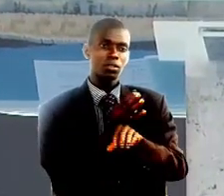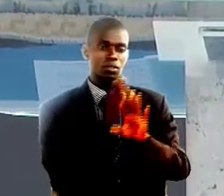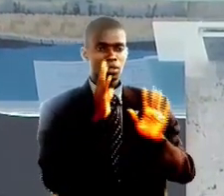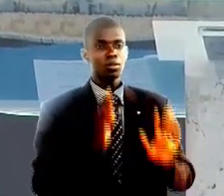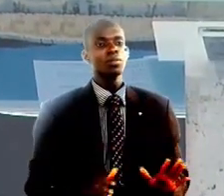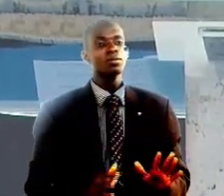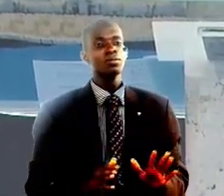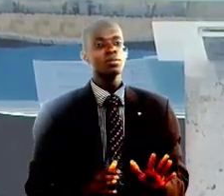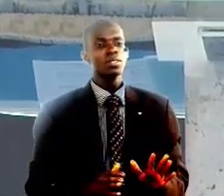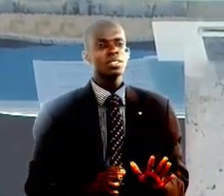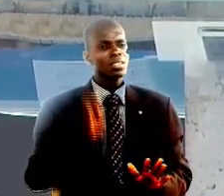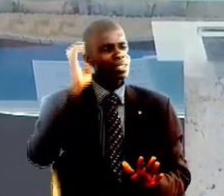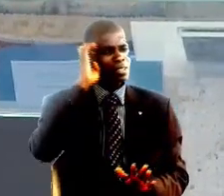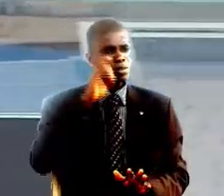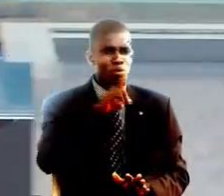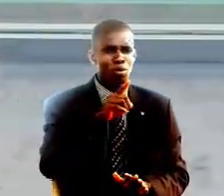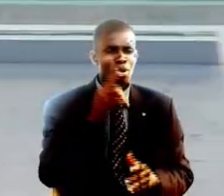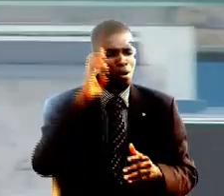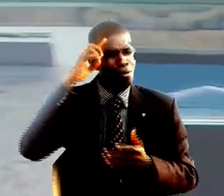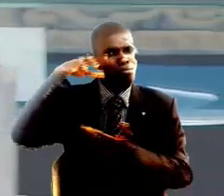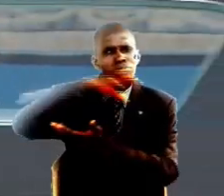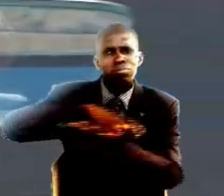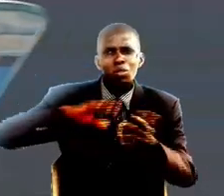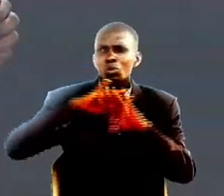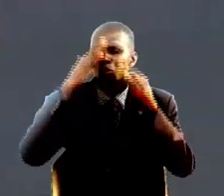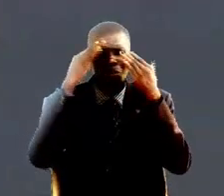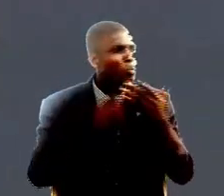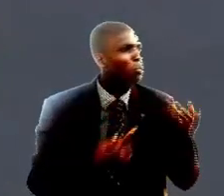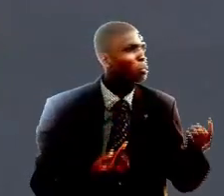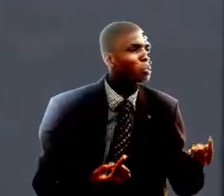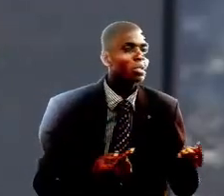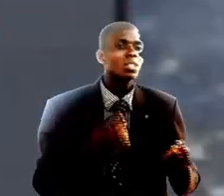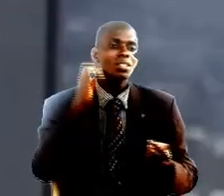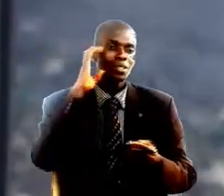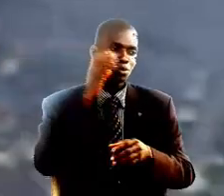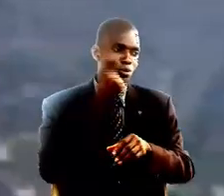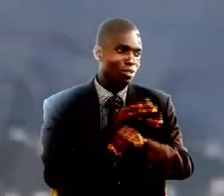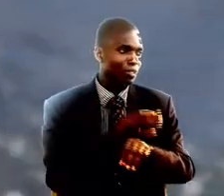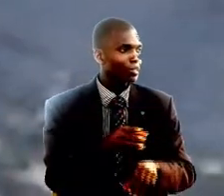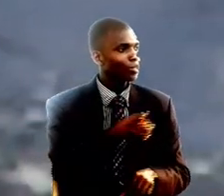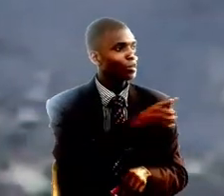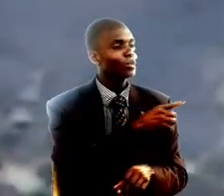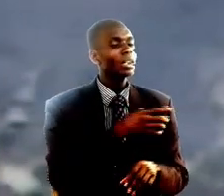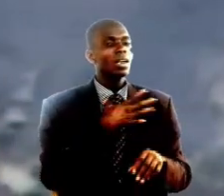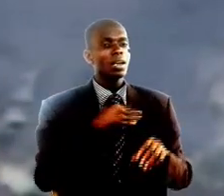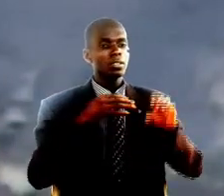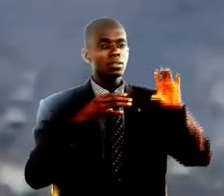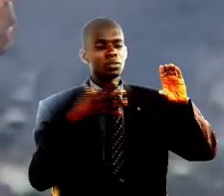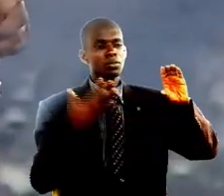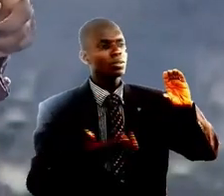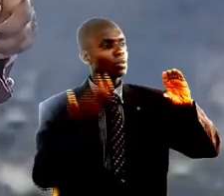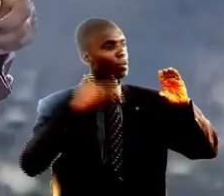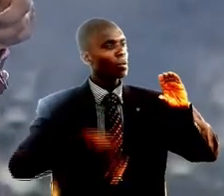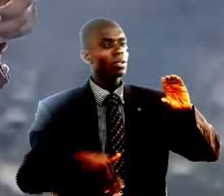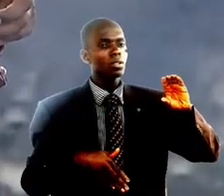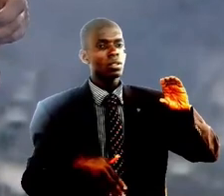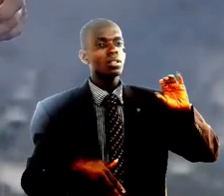Because his counselor and I is intercessor. Intercessor, intercessor. Moses